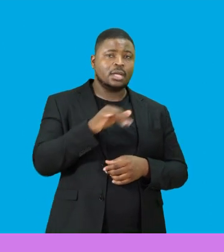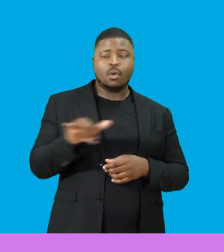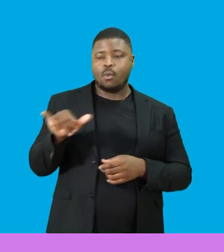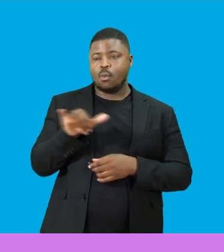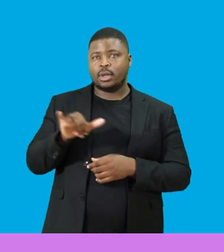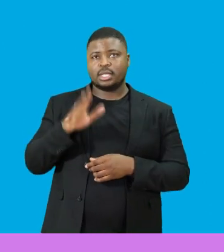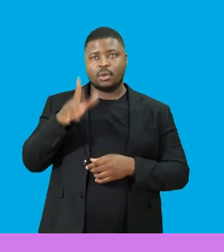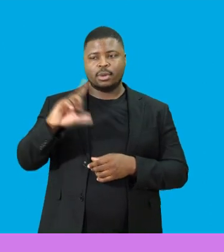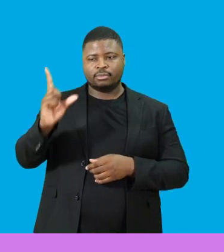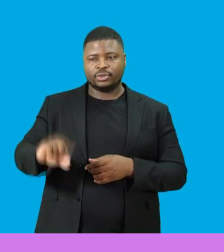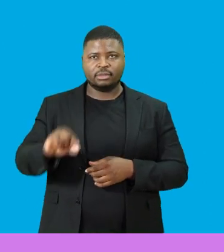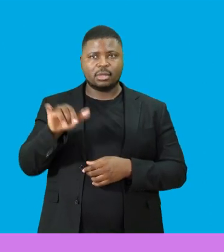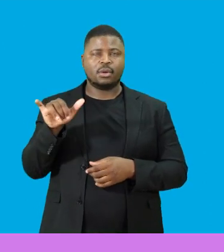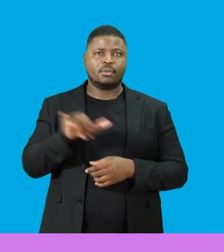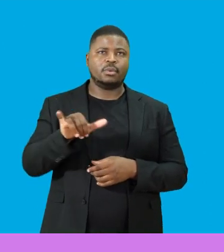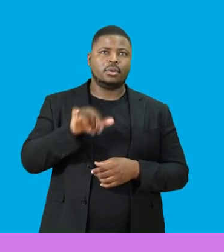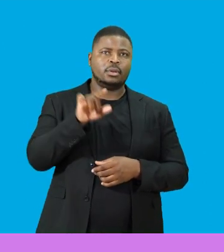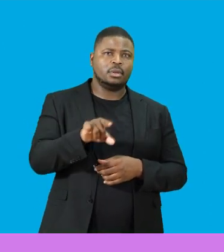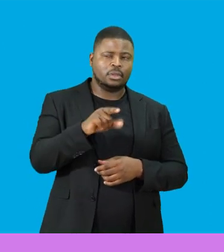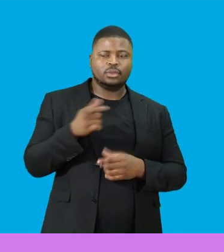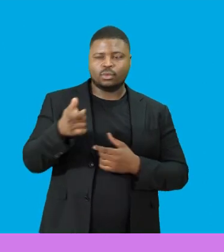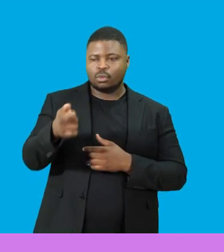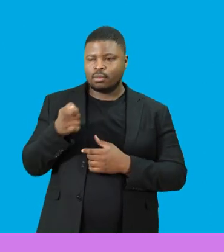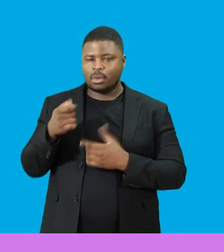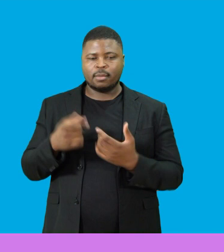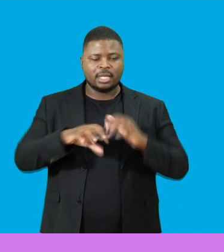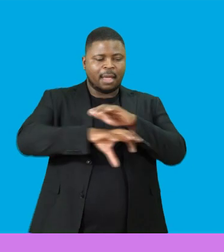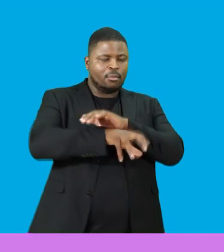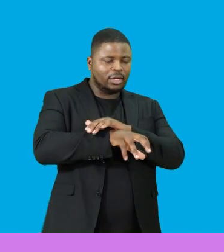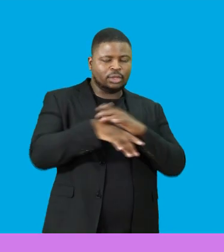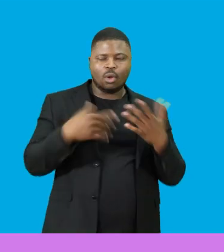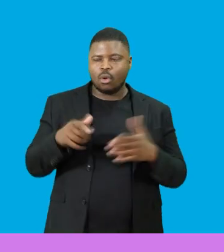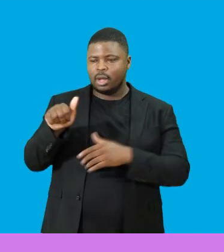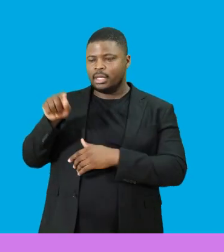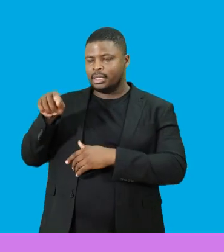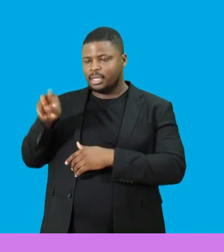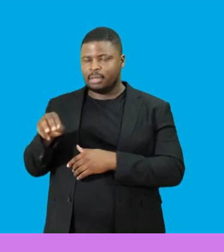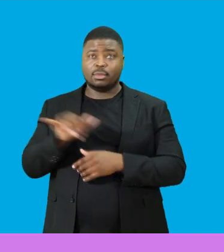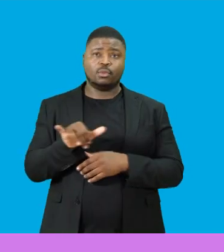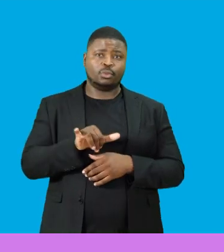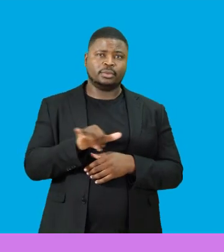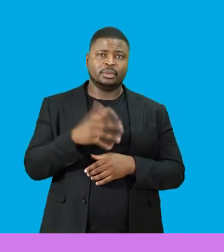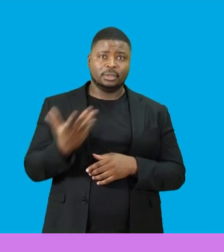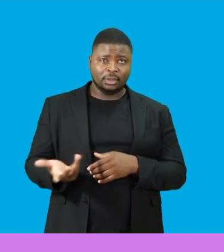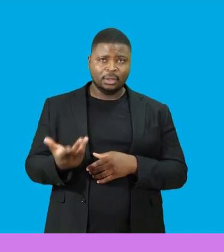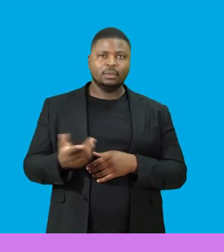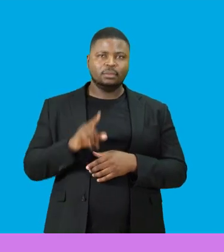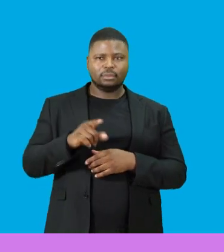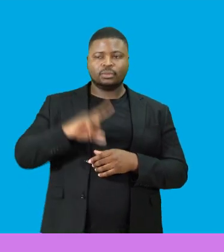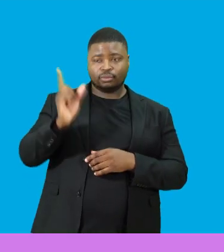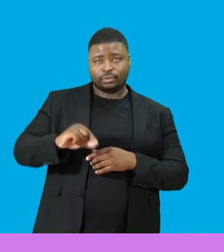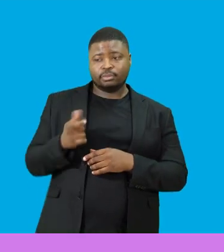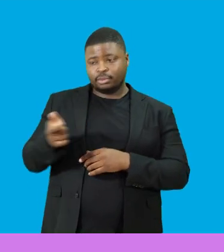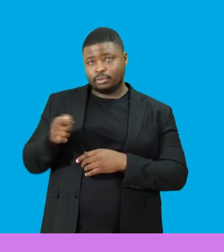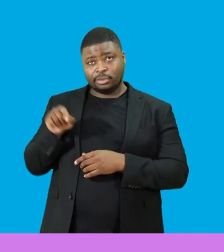question saying? Which would it be cheaper to withdraw at an ATM or at a branch?